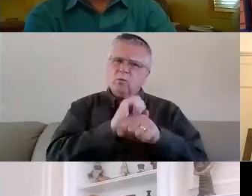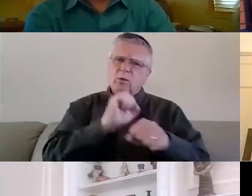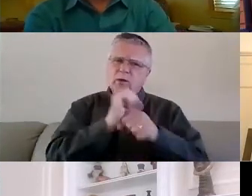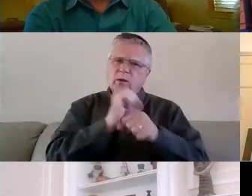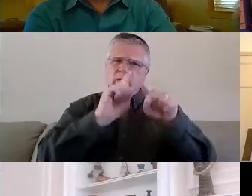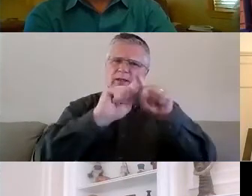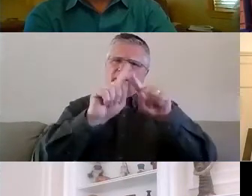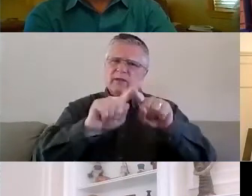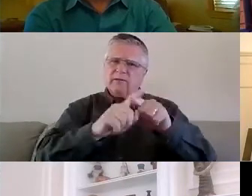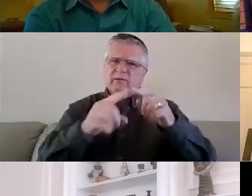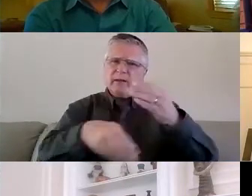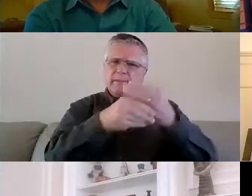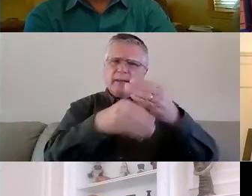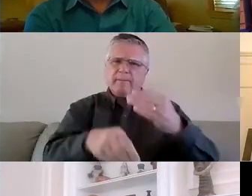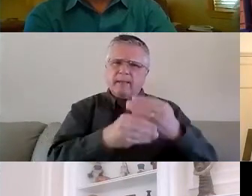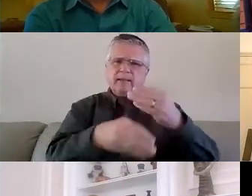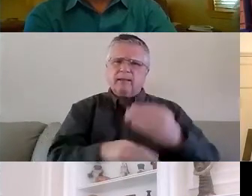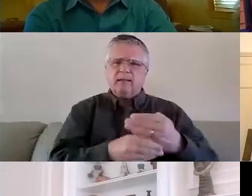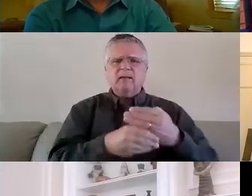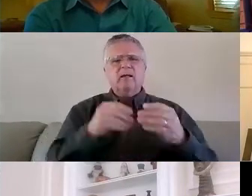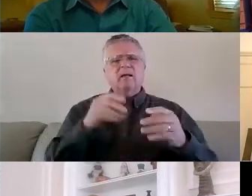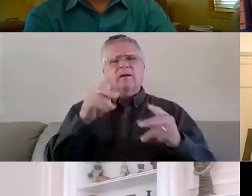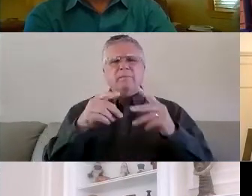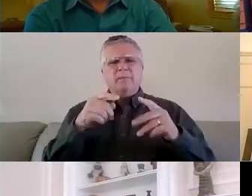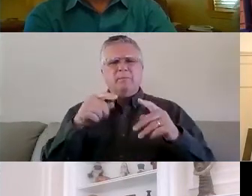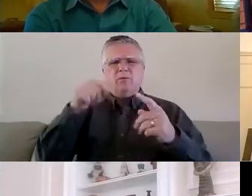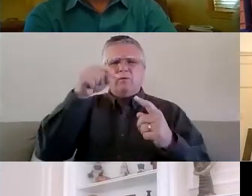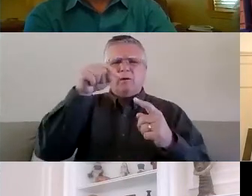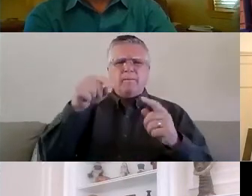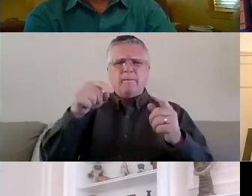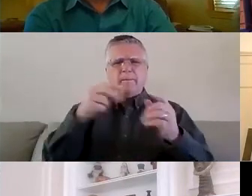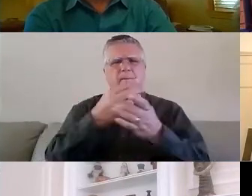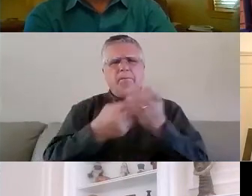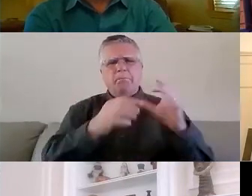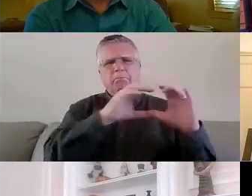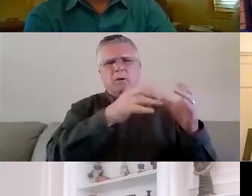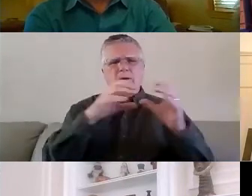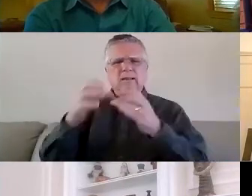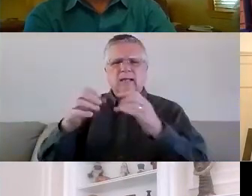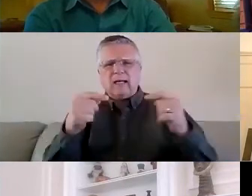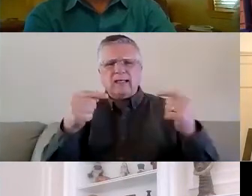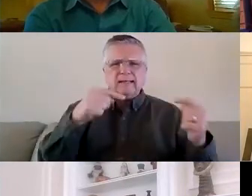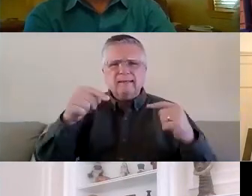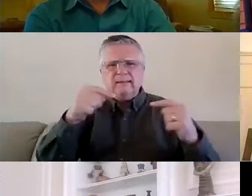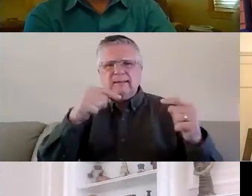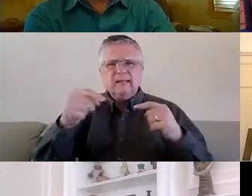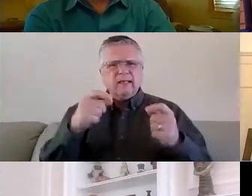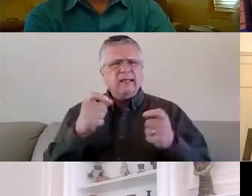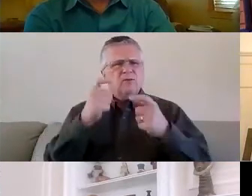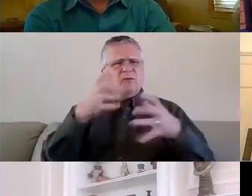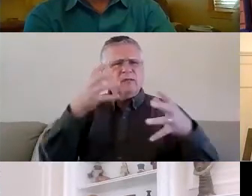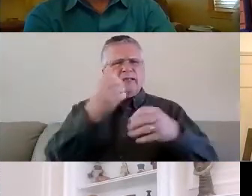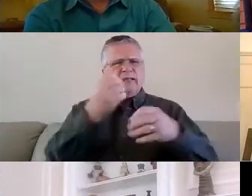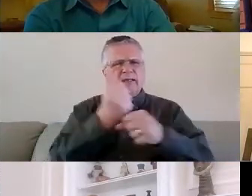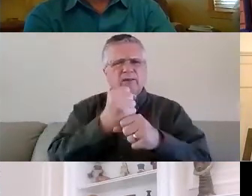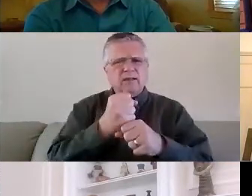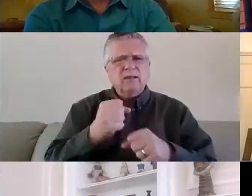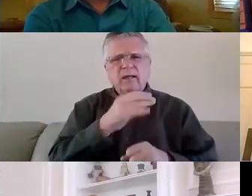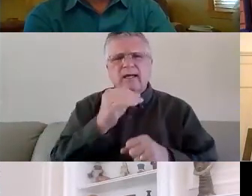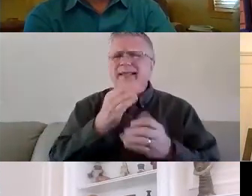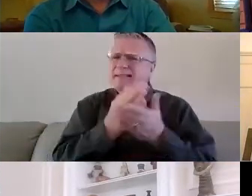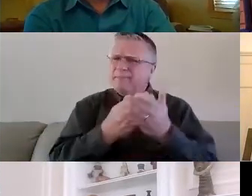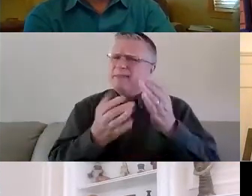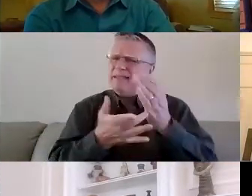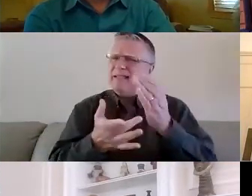by people on all sides of the issue, and I'll work to get council a new clean version ASAP. There's also some technical things